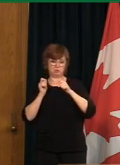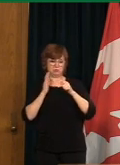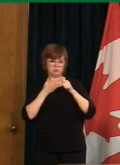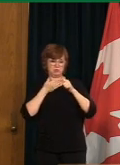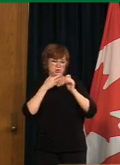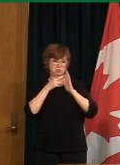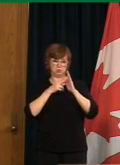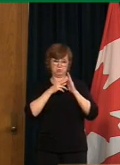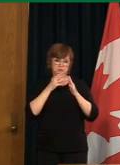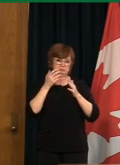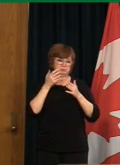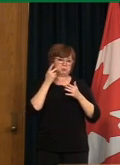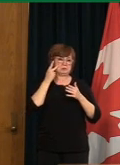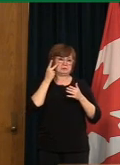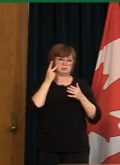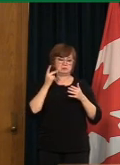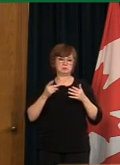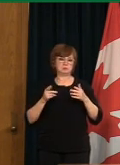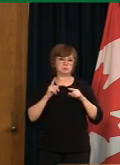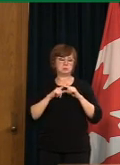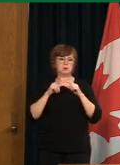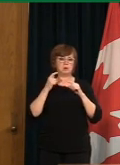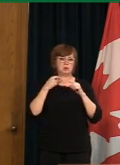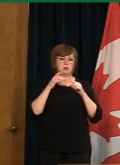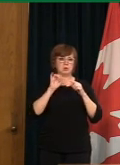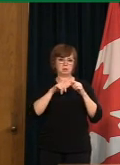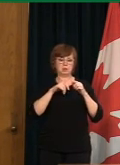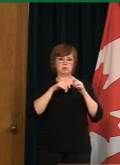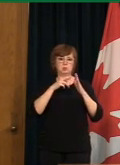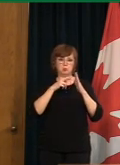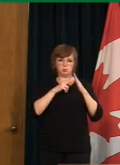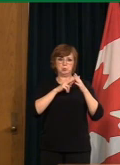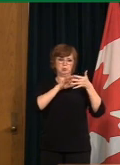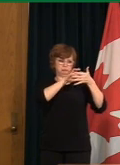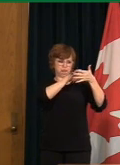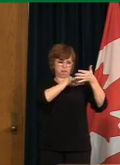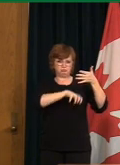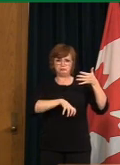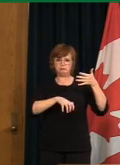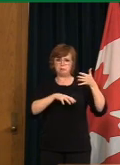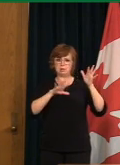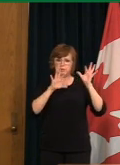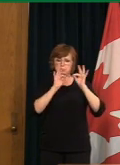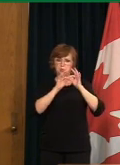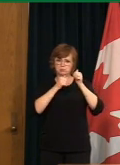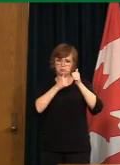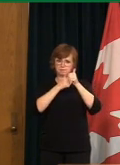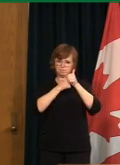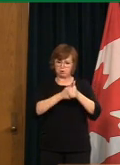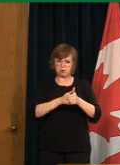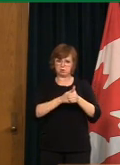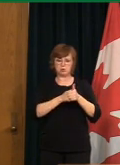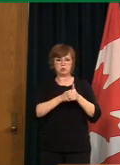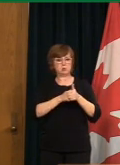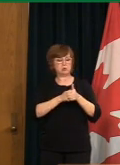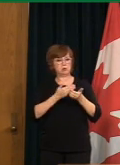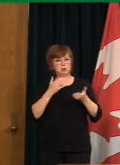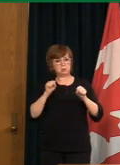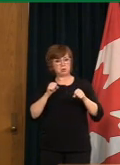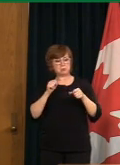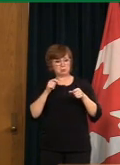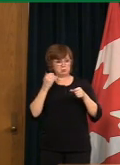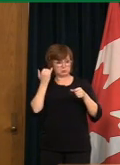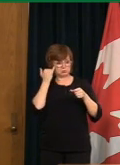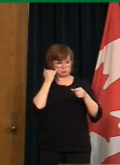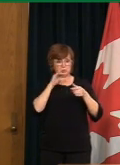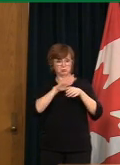pandemic, because again, these guidelines continue to improve. But again, the main point there is that, we've